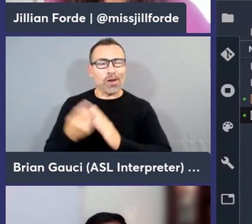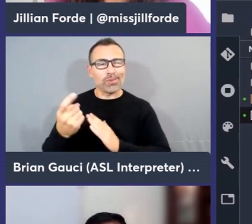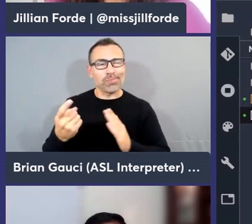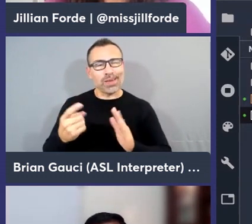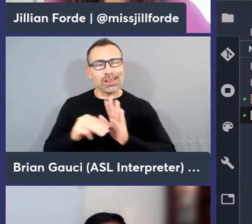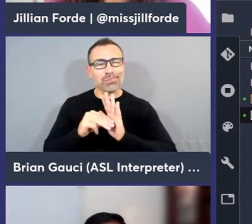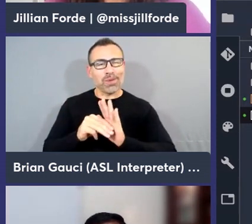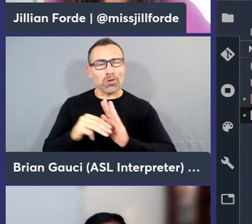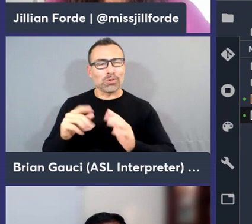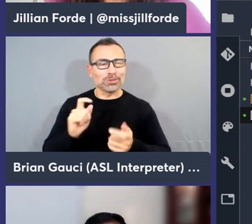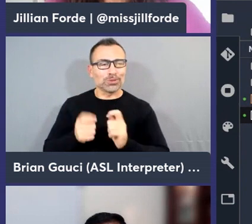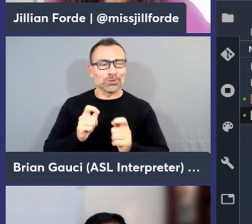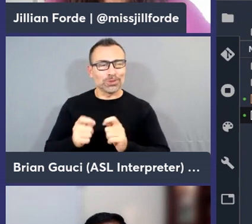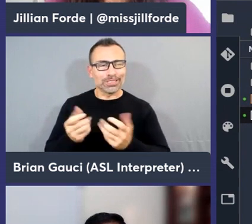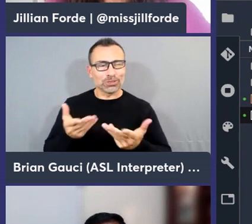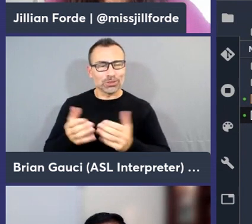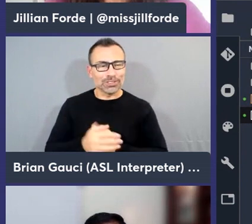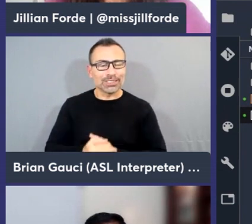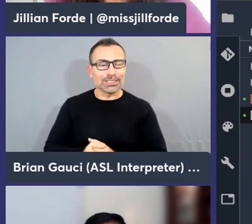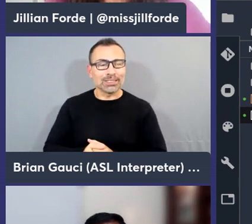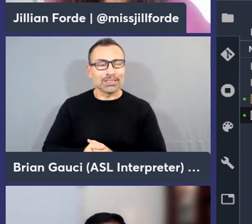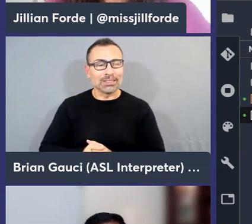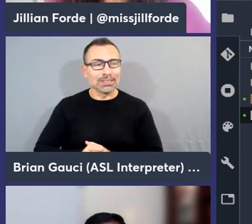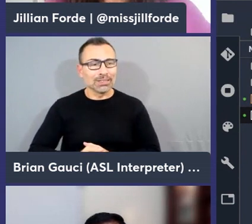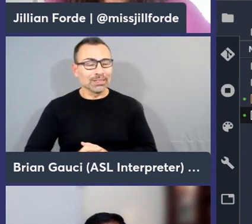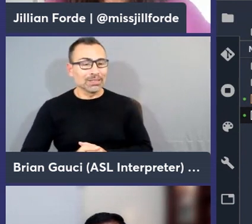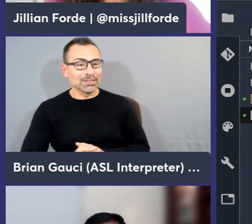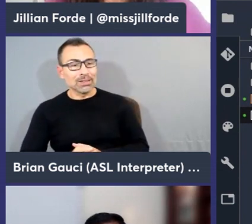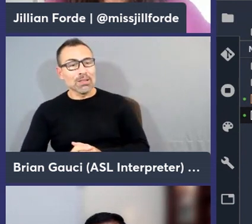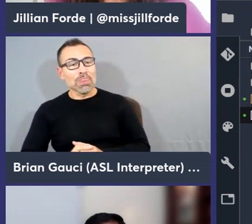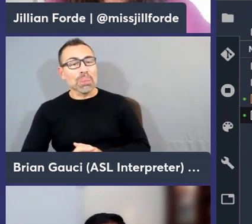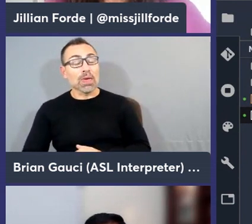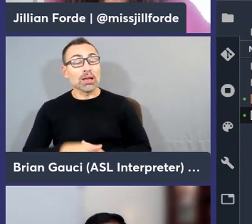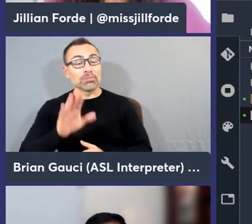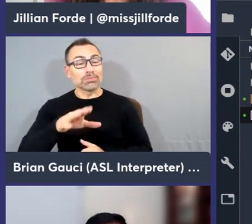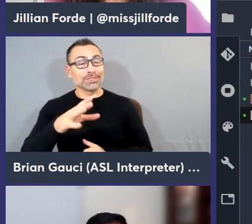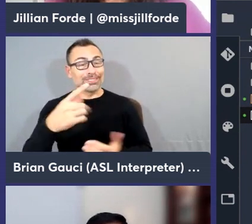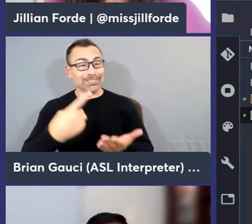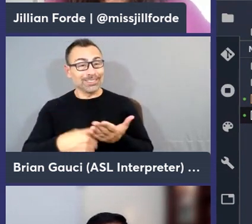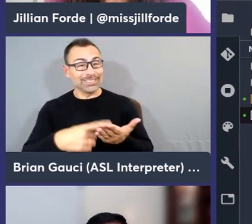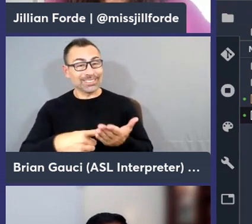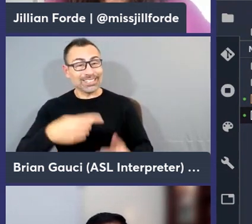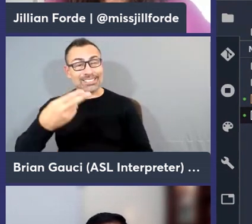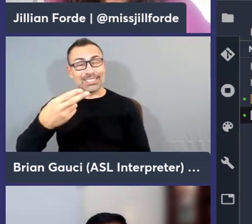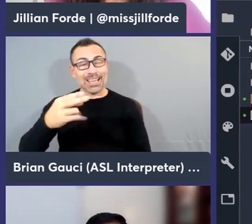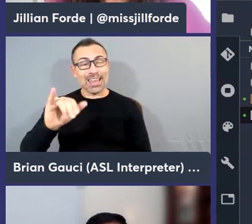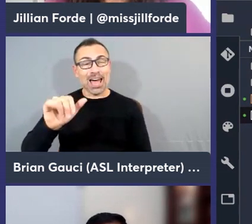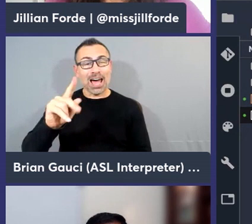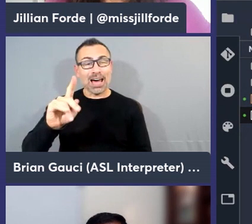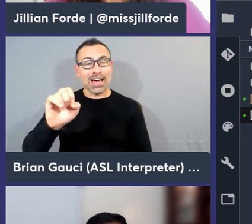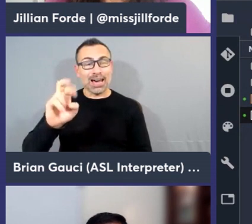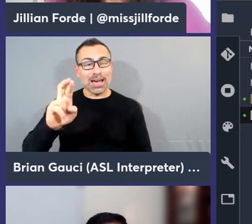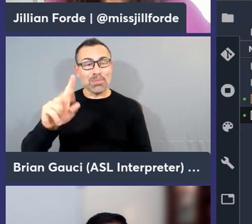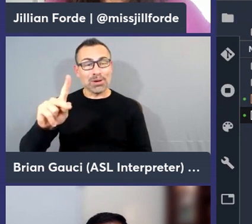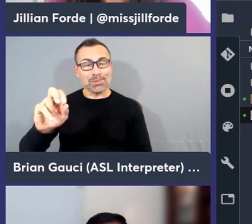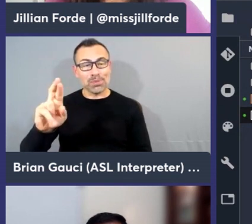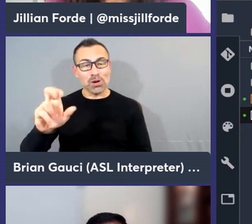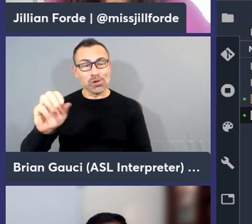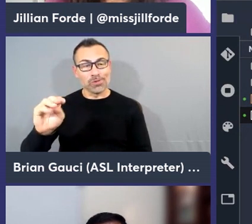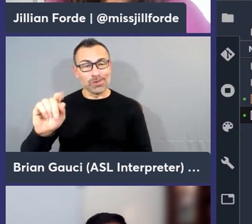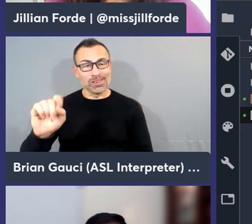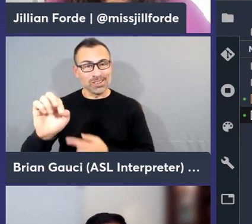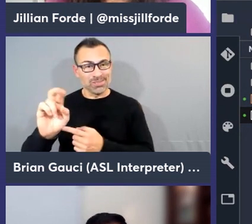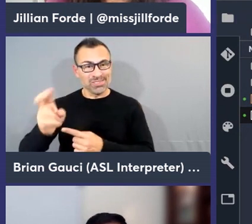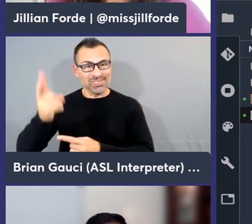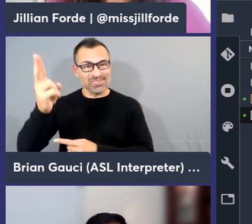you brought up the hyperparameter search strategy, and I was just curious because I actually don't know if you could